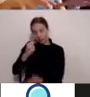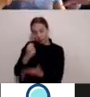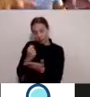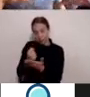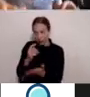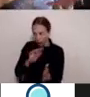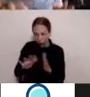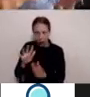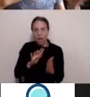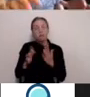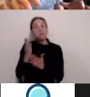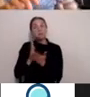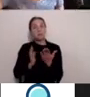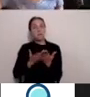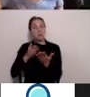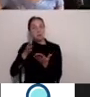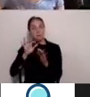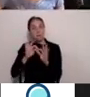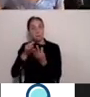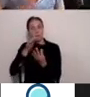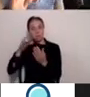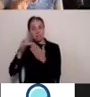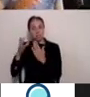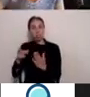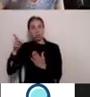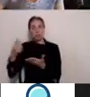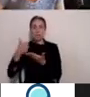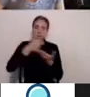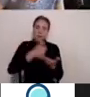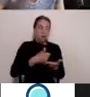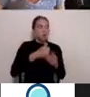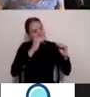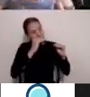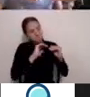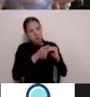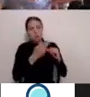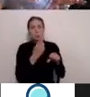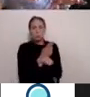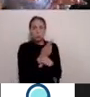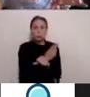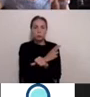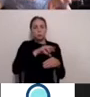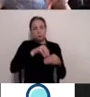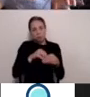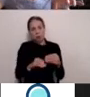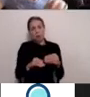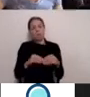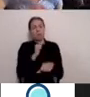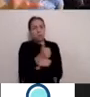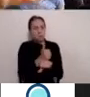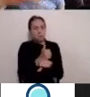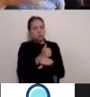learn how to use the platforms that they were going to be engaging in when they were doing teletherapy. So technology did have a role in it, at least early